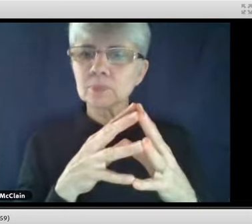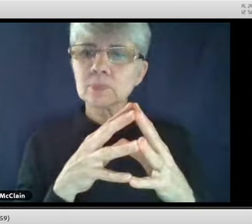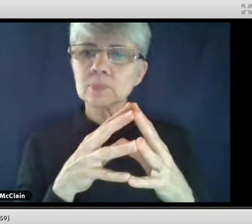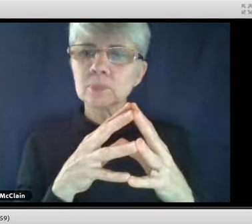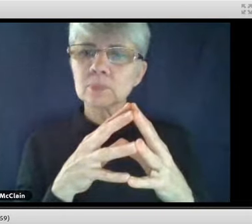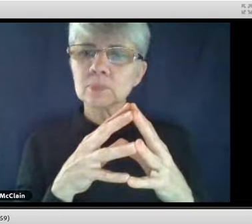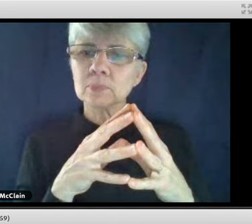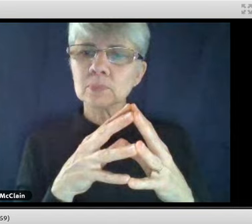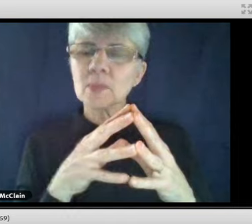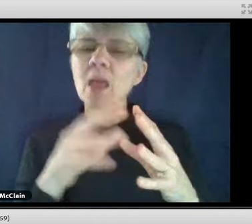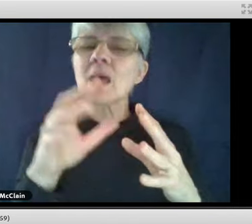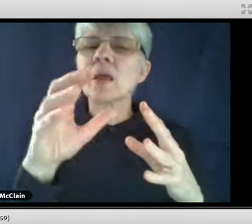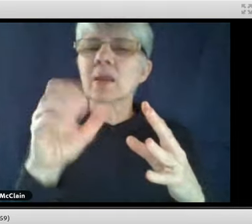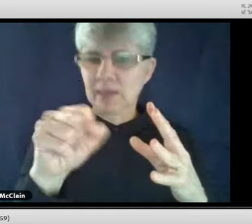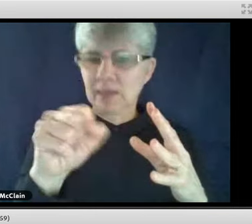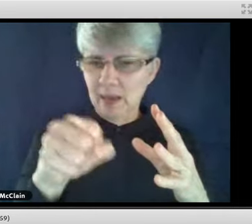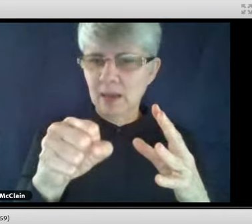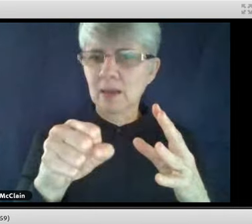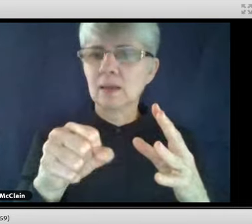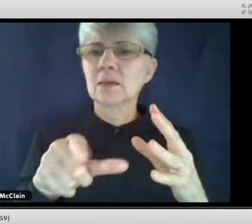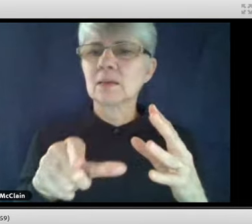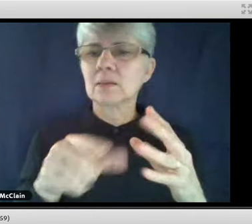A label, yeah.